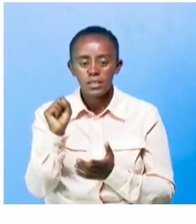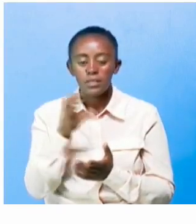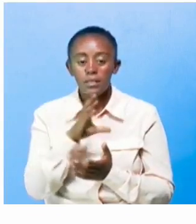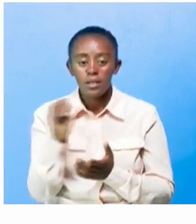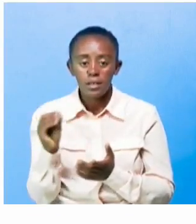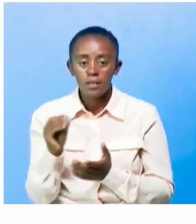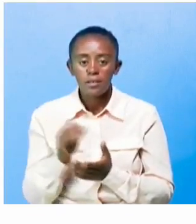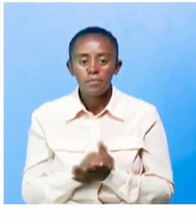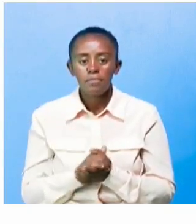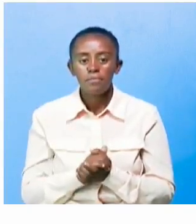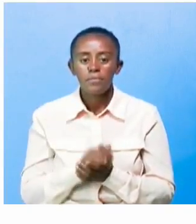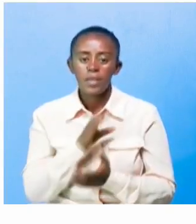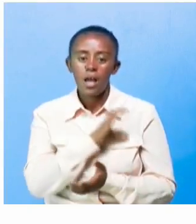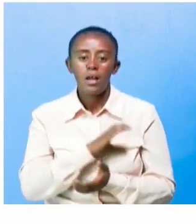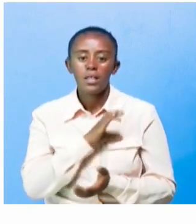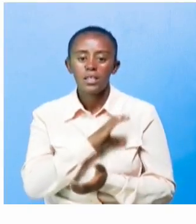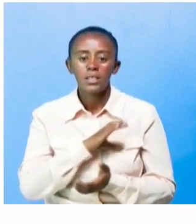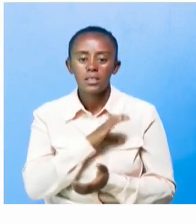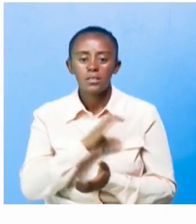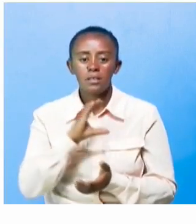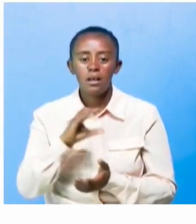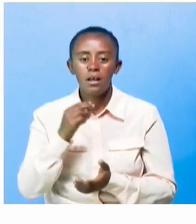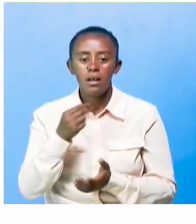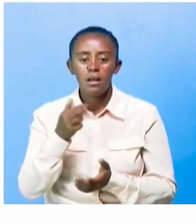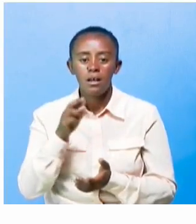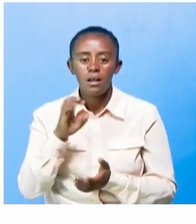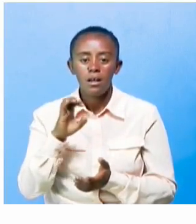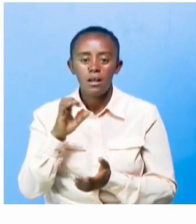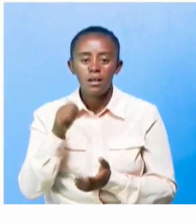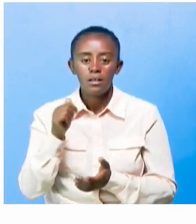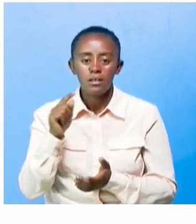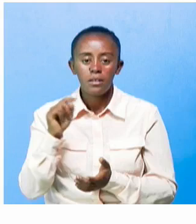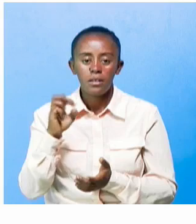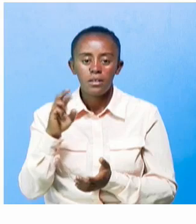and characteristics.